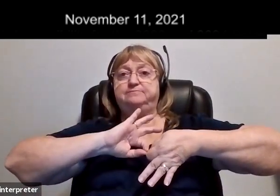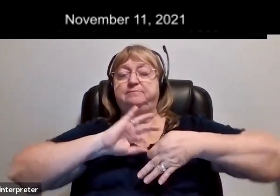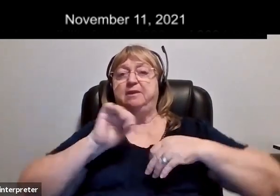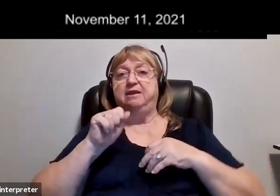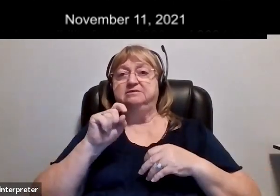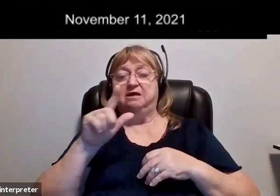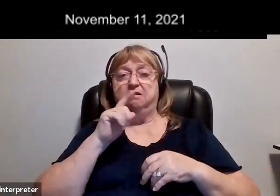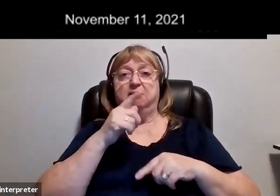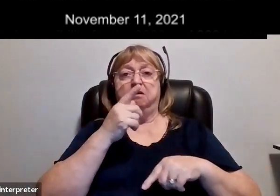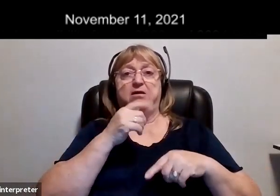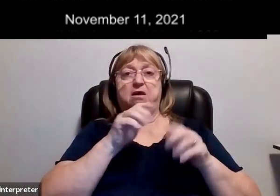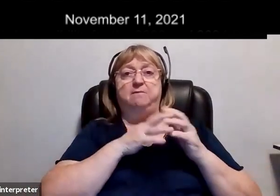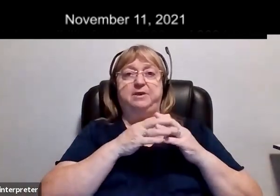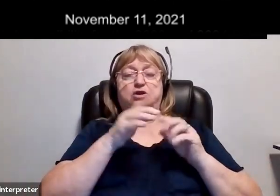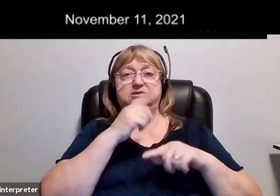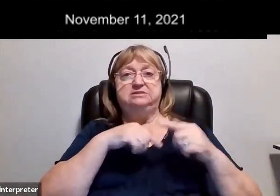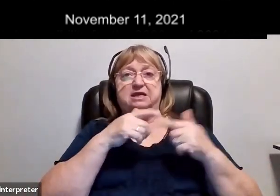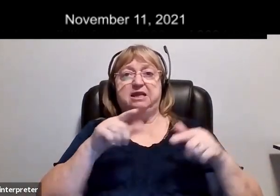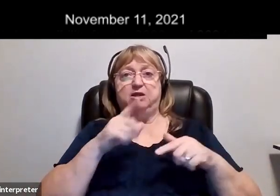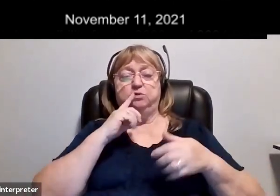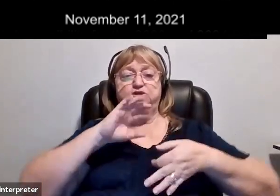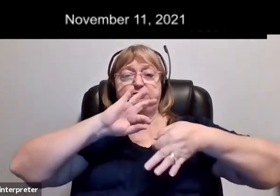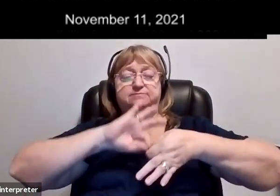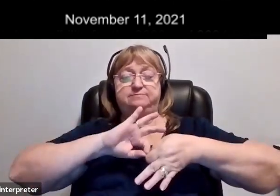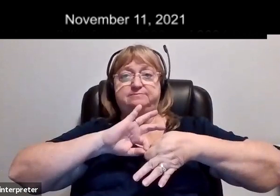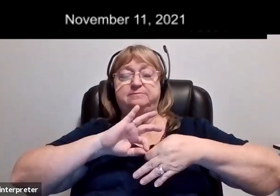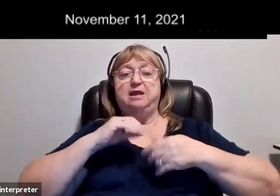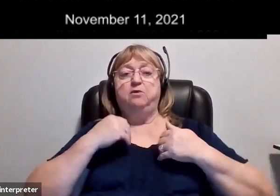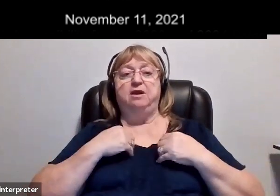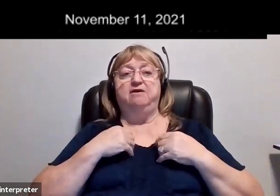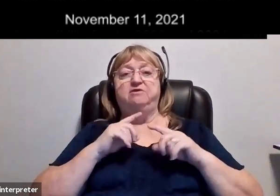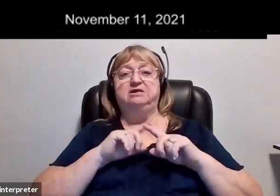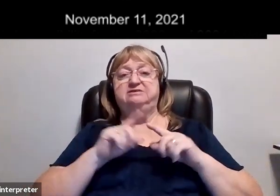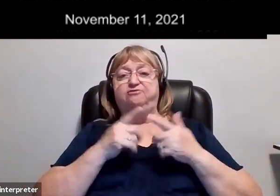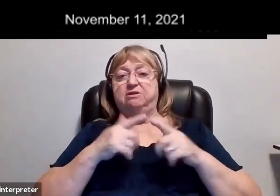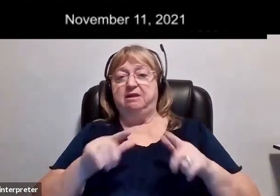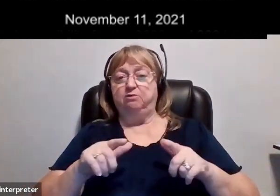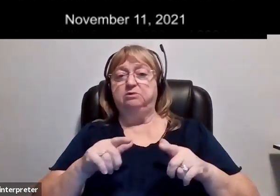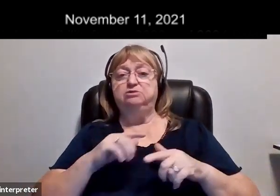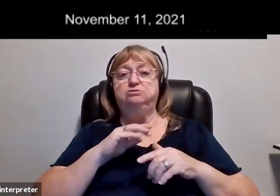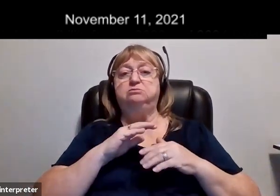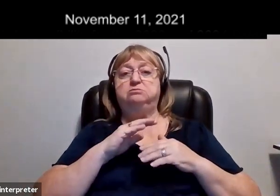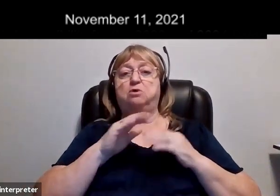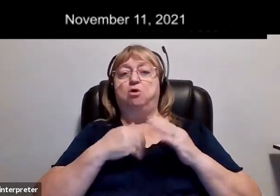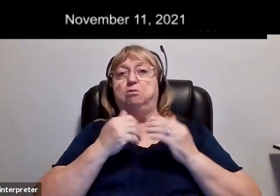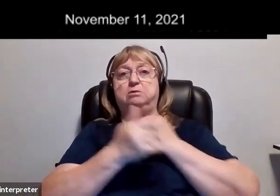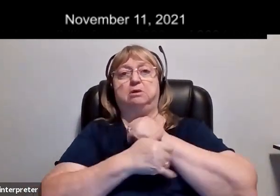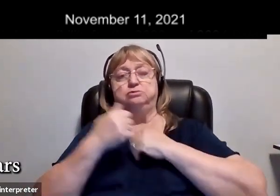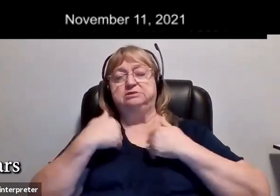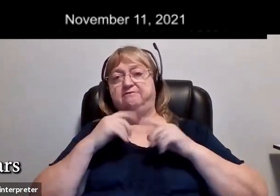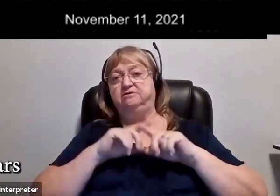ASL, the American Sign Language, even if in Italian we have a different language. All countries have different sign